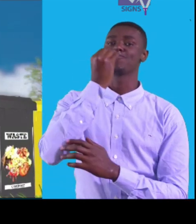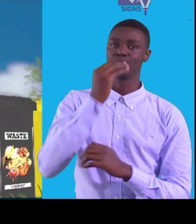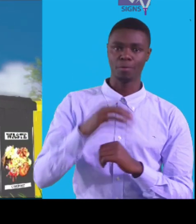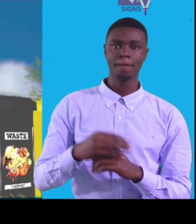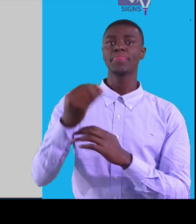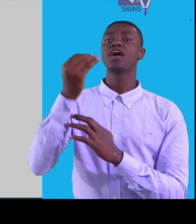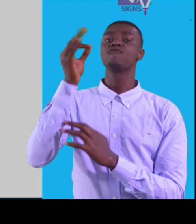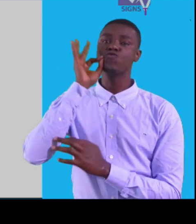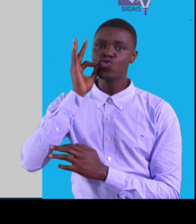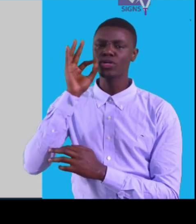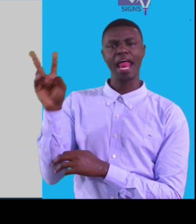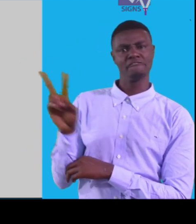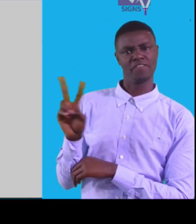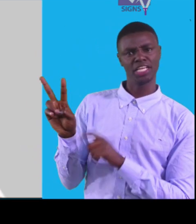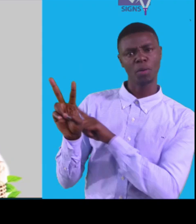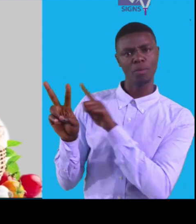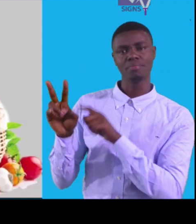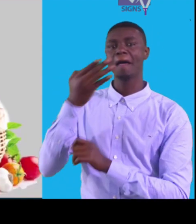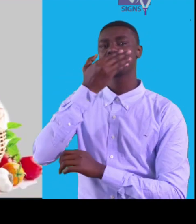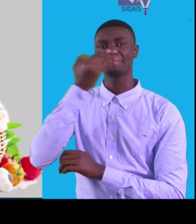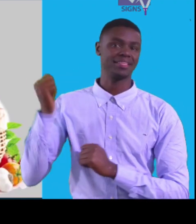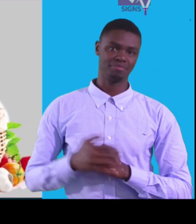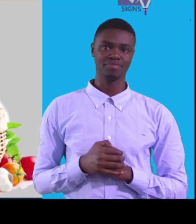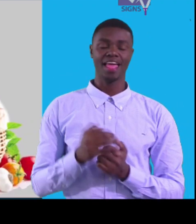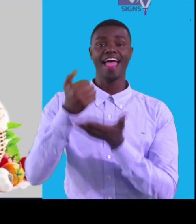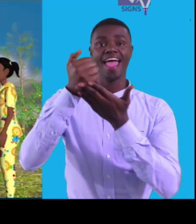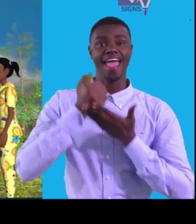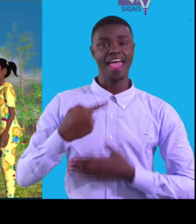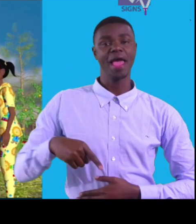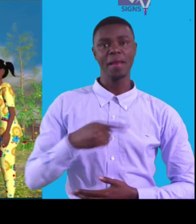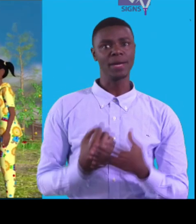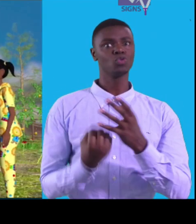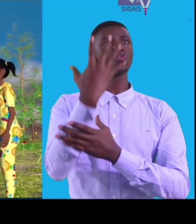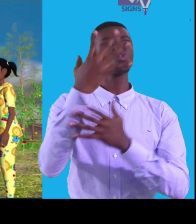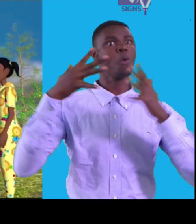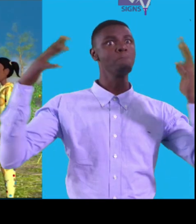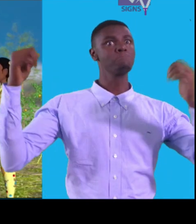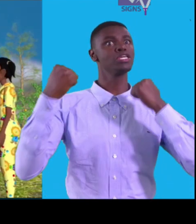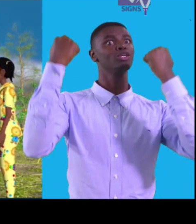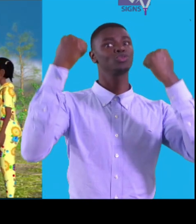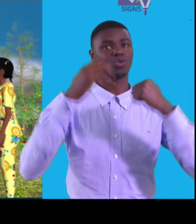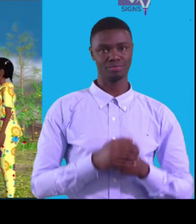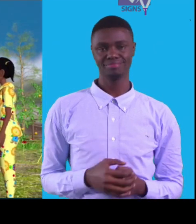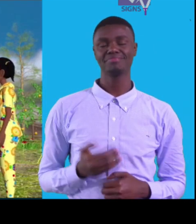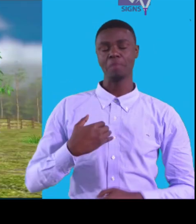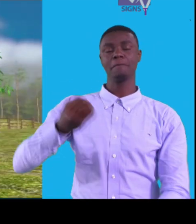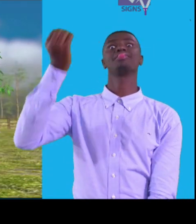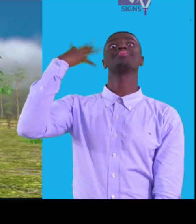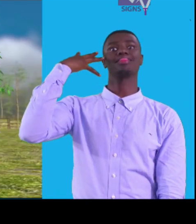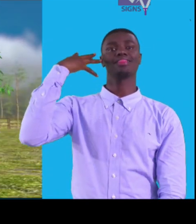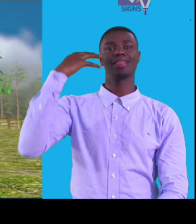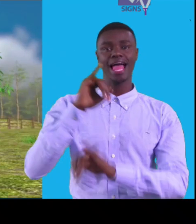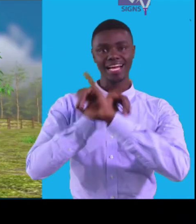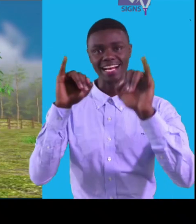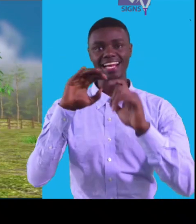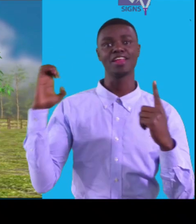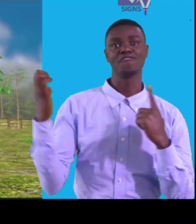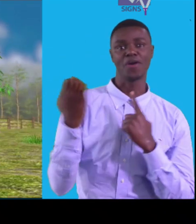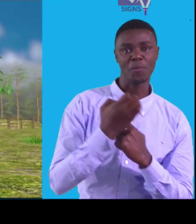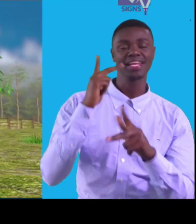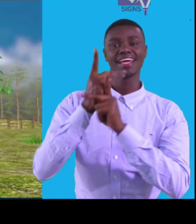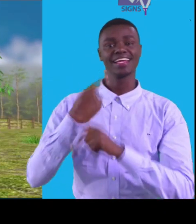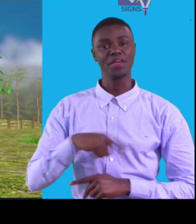and healthy food. Fruits and vegetables are the best. They help us grow big and strong. I get it.